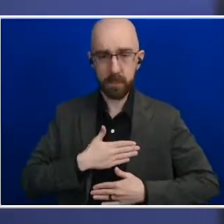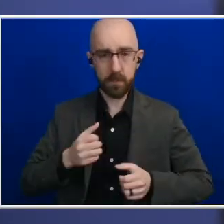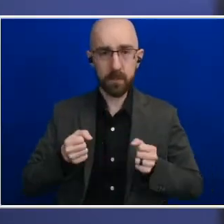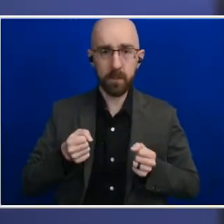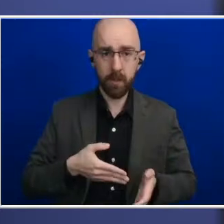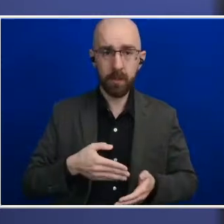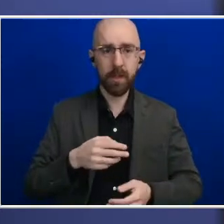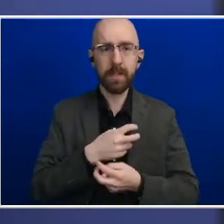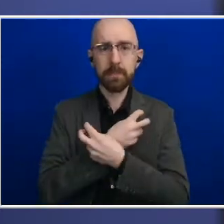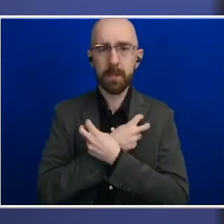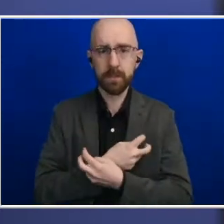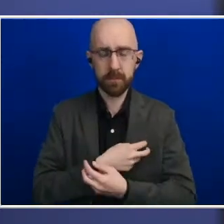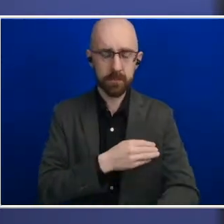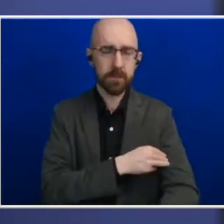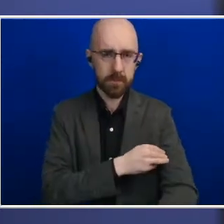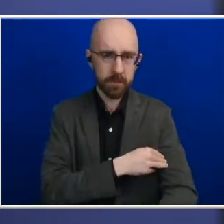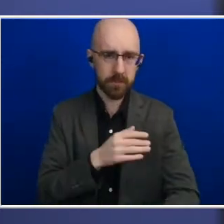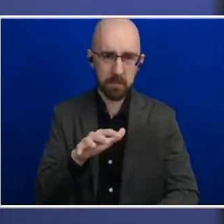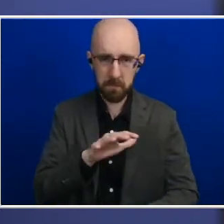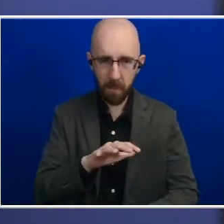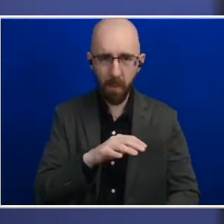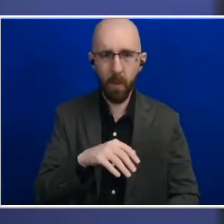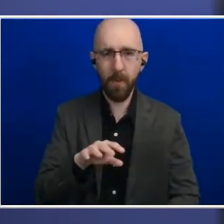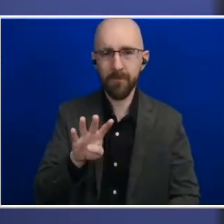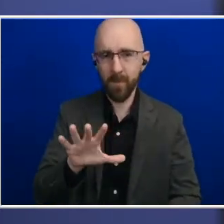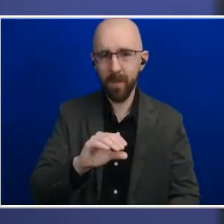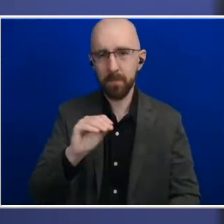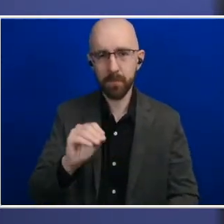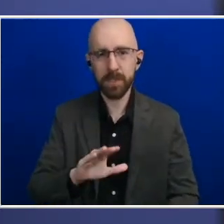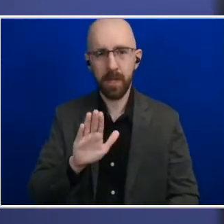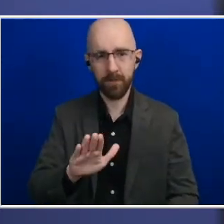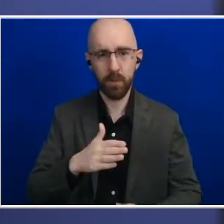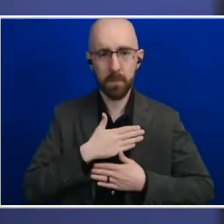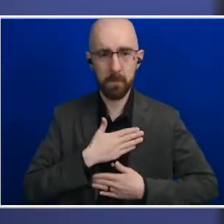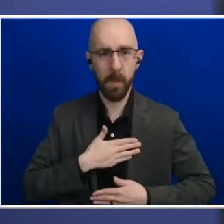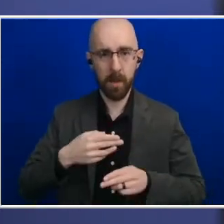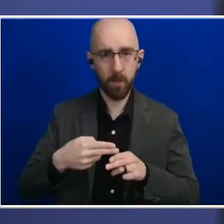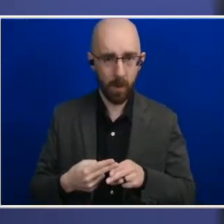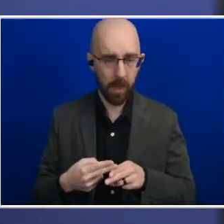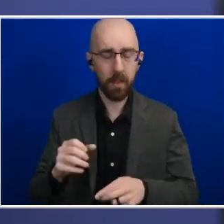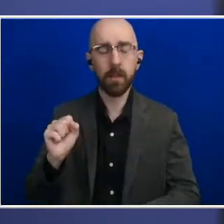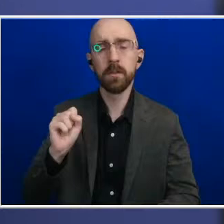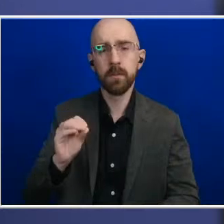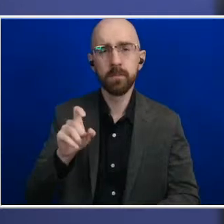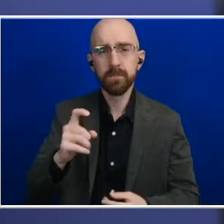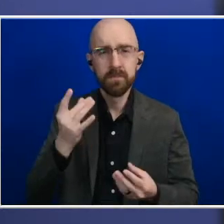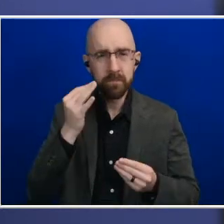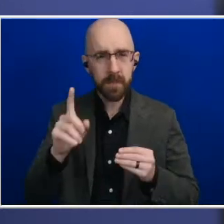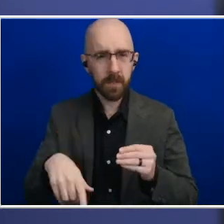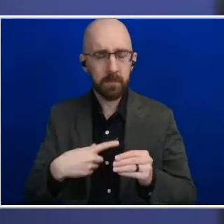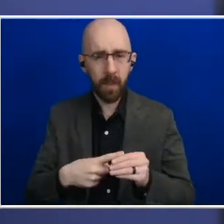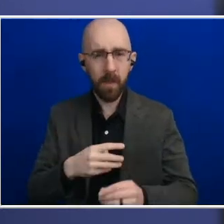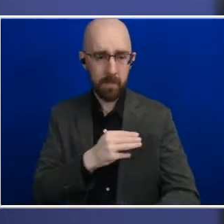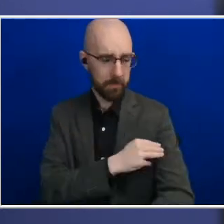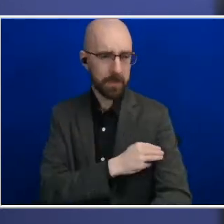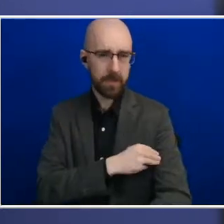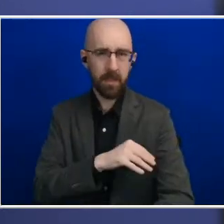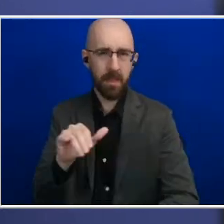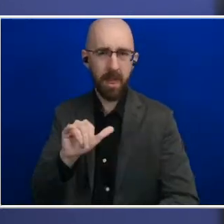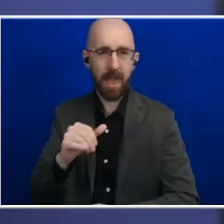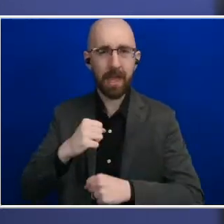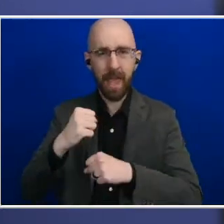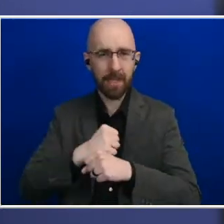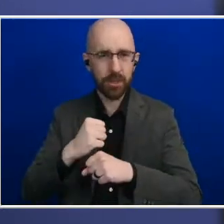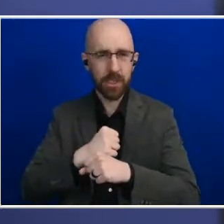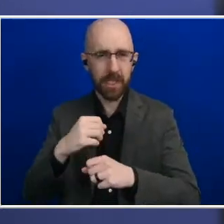muscle makes up about 45% of your body weight. And so you got to think about your muscles kind of like an engine in a car. If